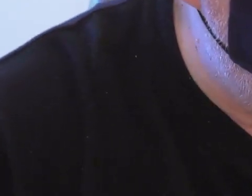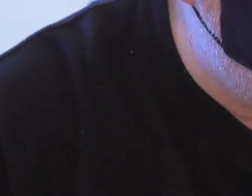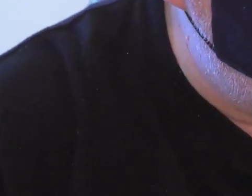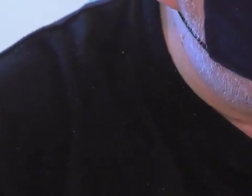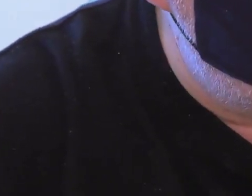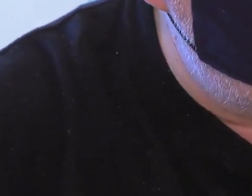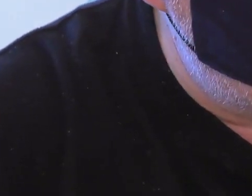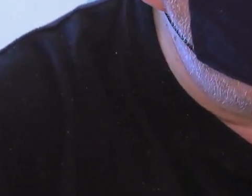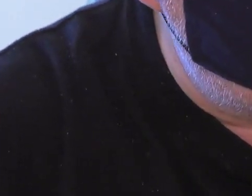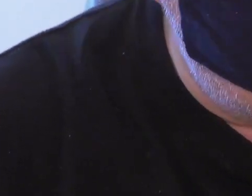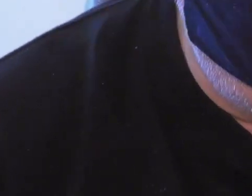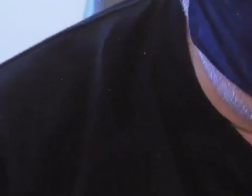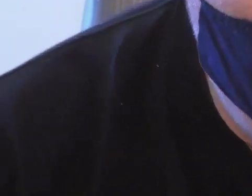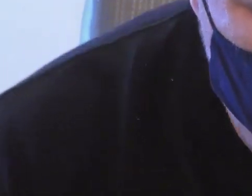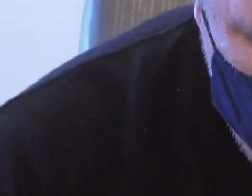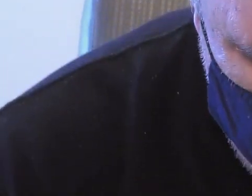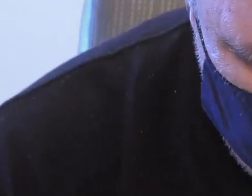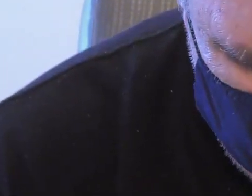And